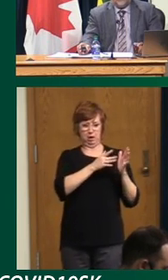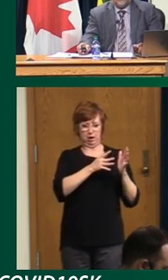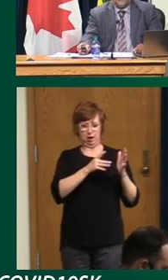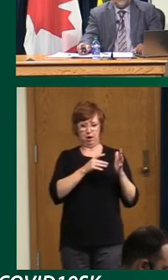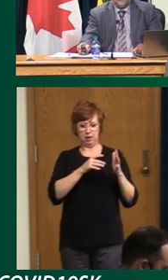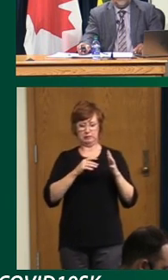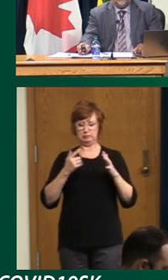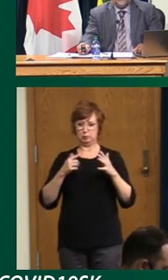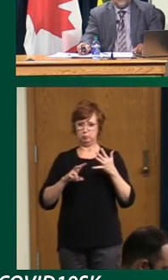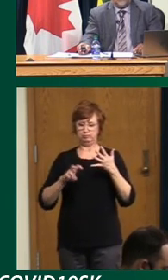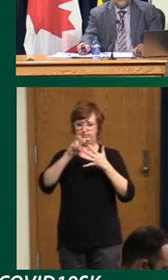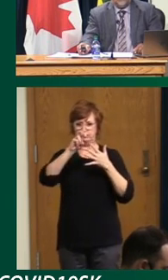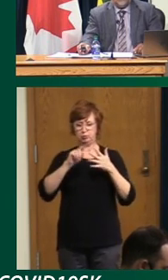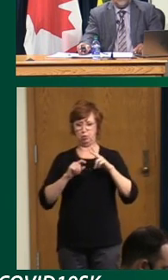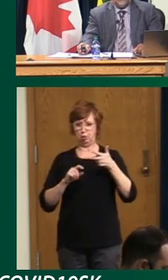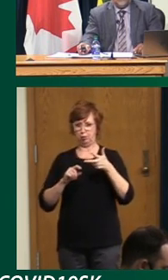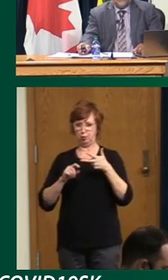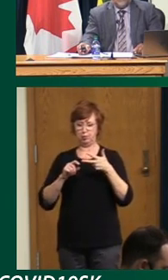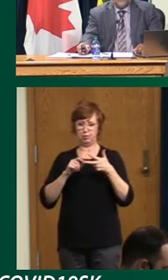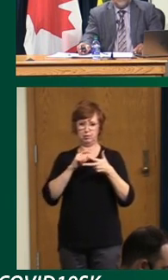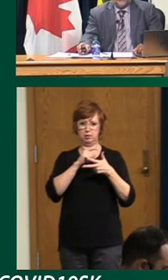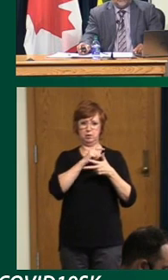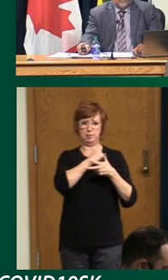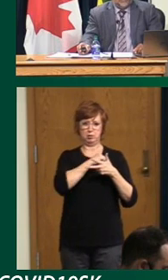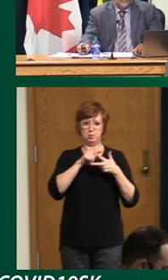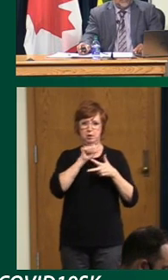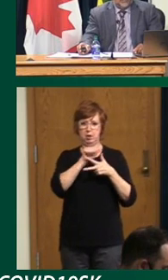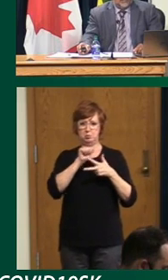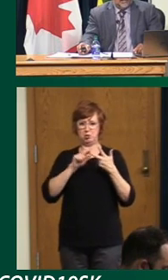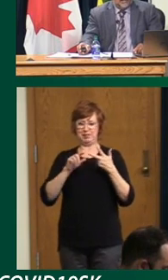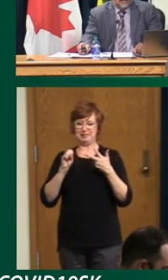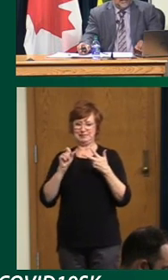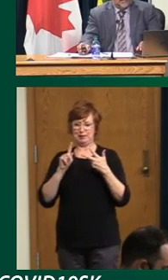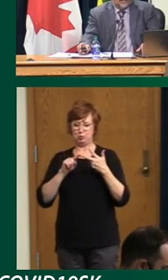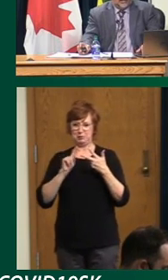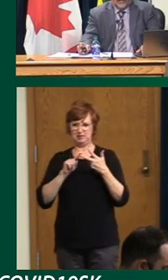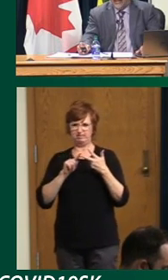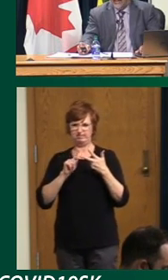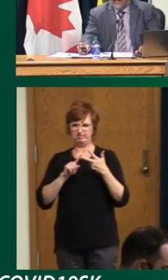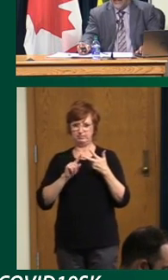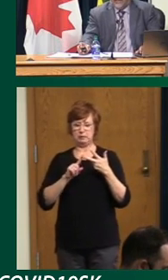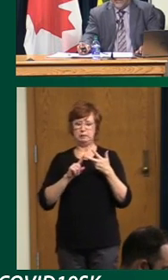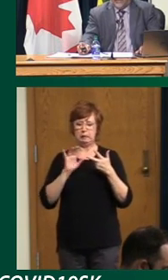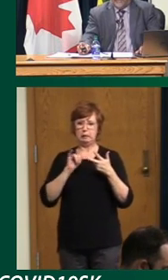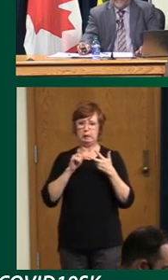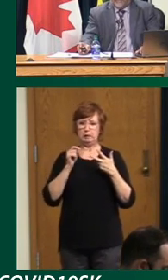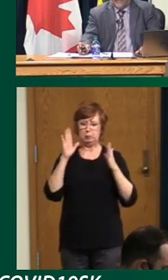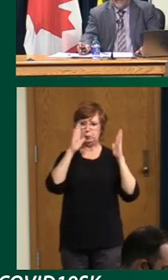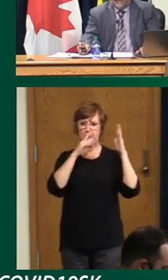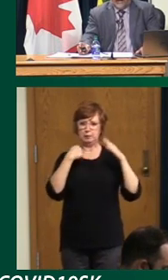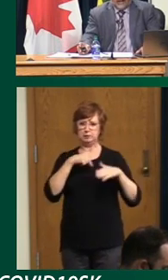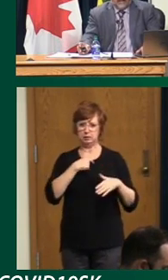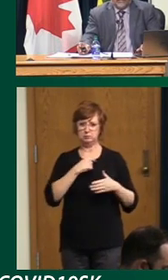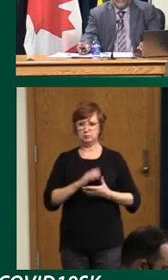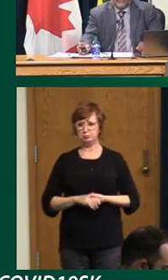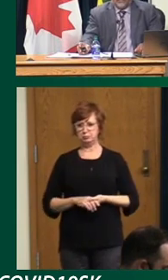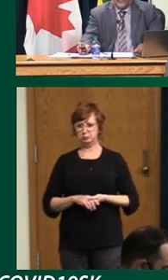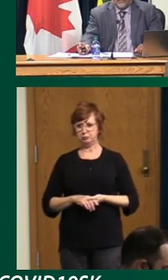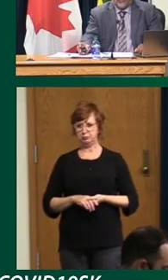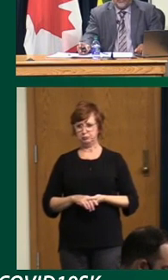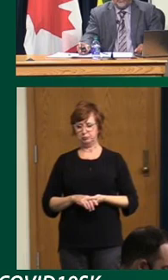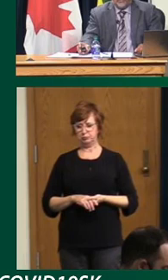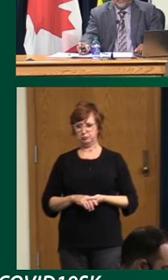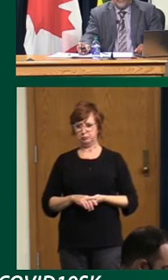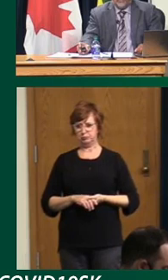but now we are third highest in terms of active cases. And so again, the indicators are concerning. And this,